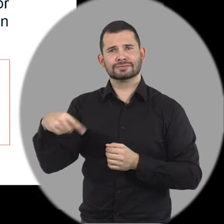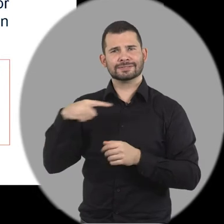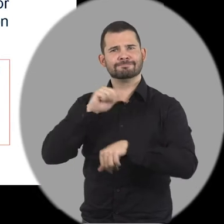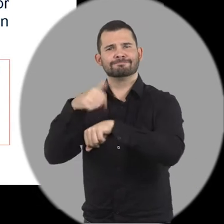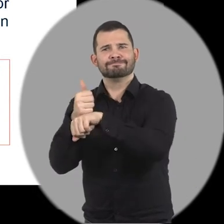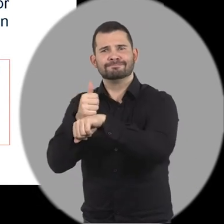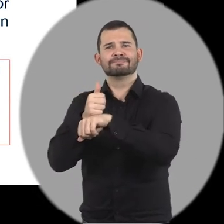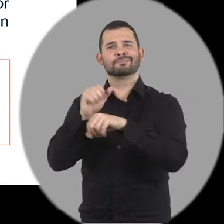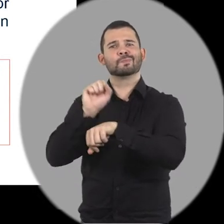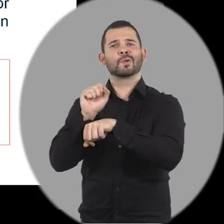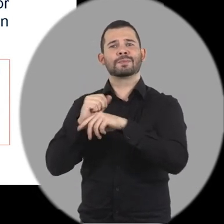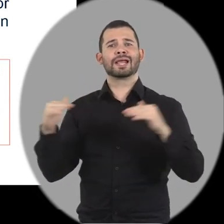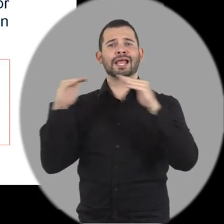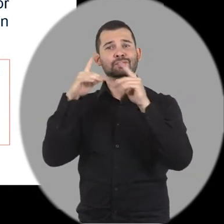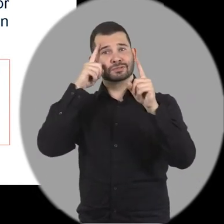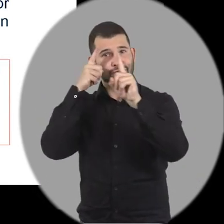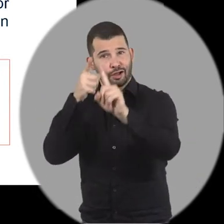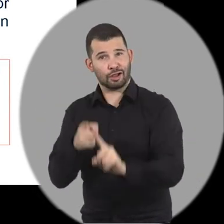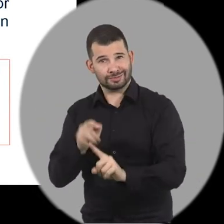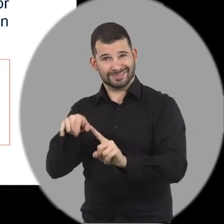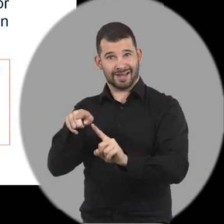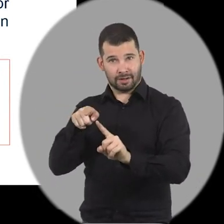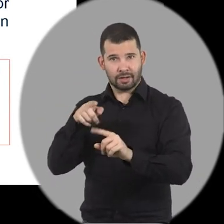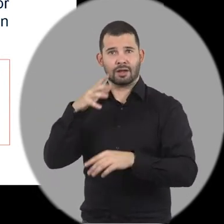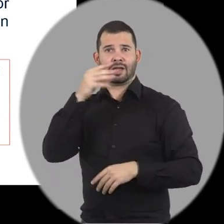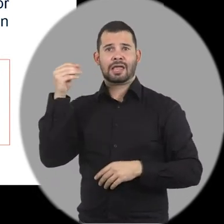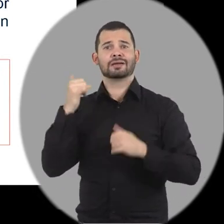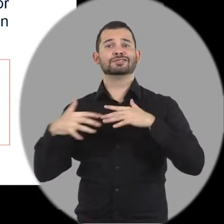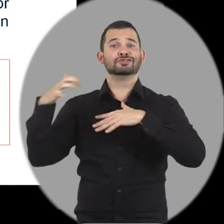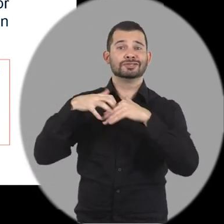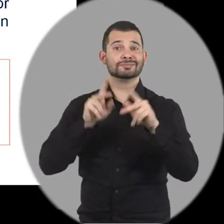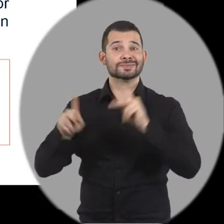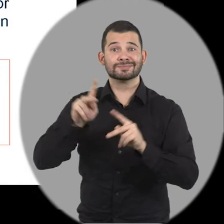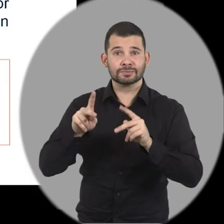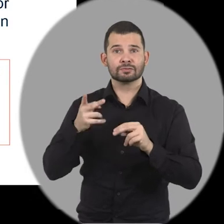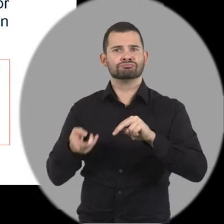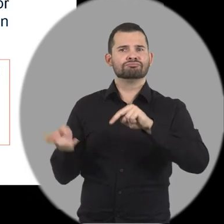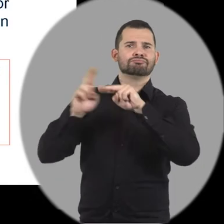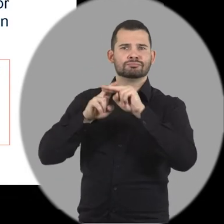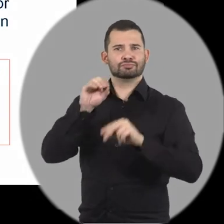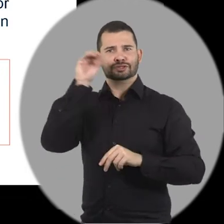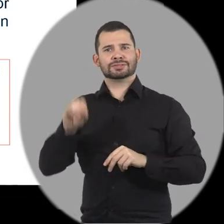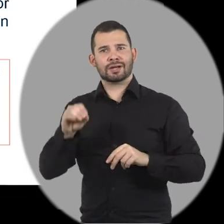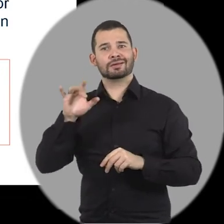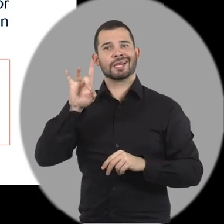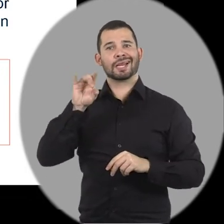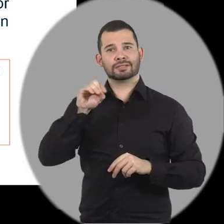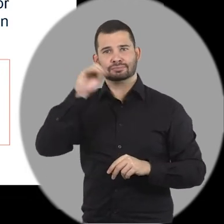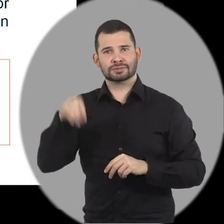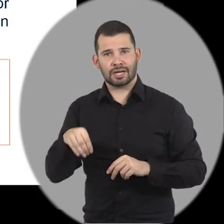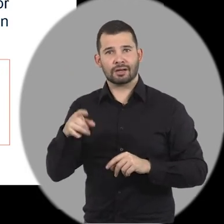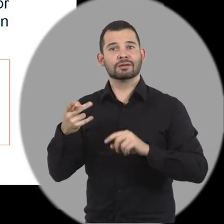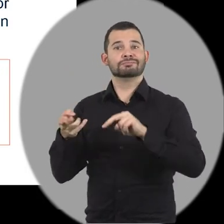equity targets and KPIs. For Indigenous peoples, achieving our target will increase our representation rates to 80% of Canadian labor